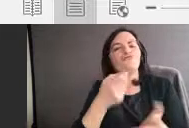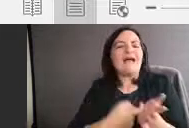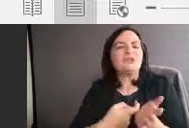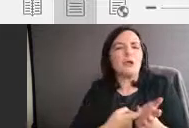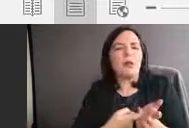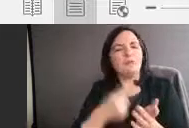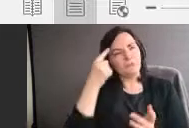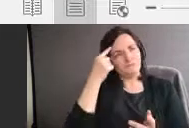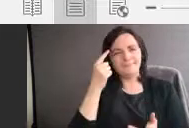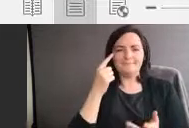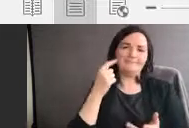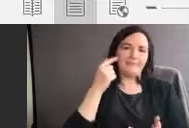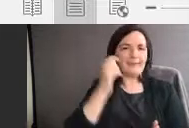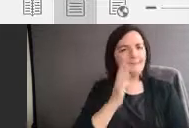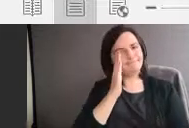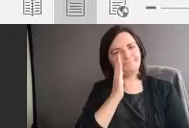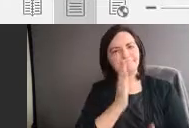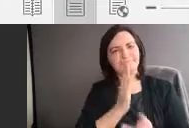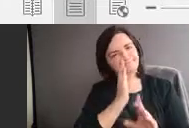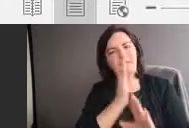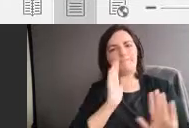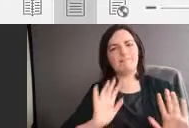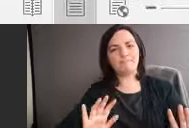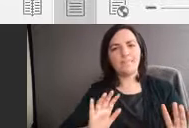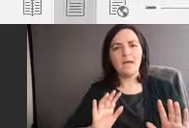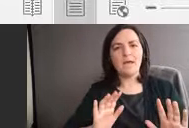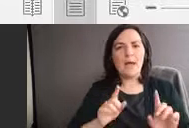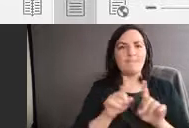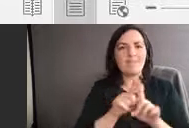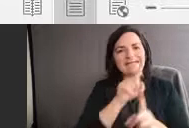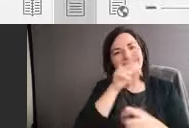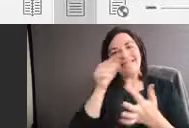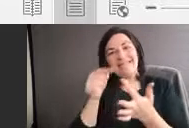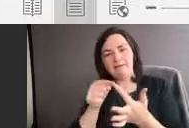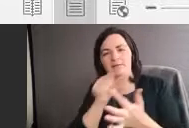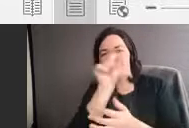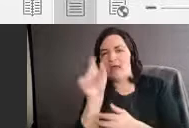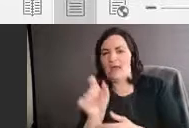think this is important or interesting. Okay.